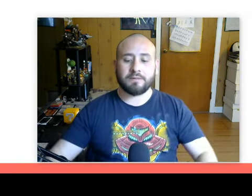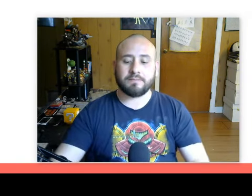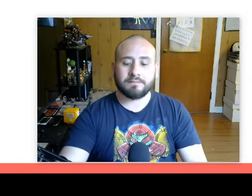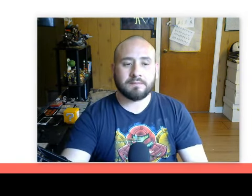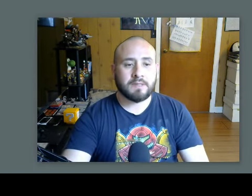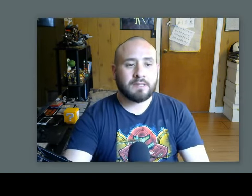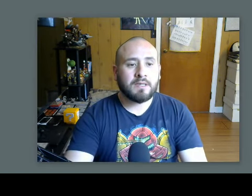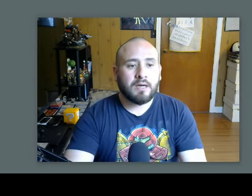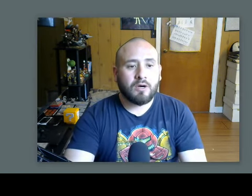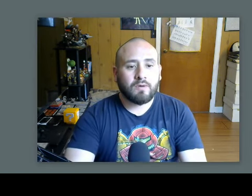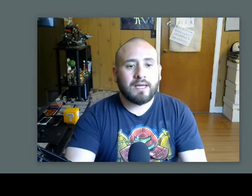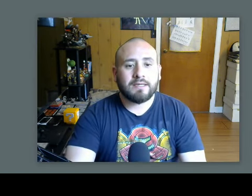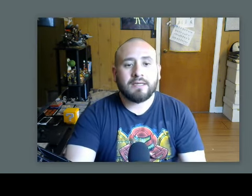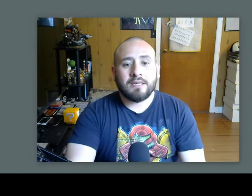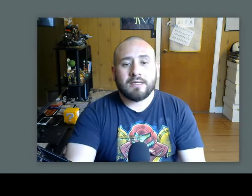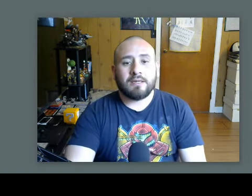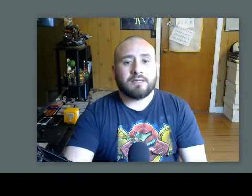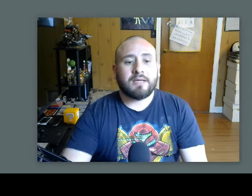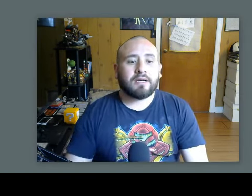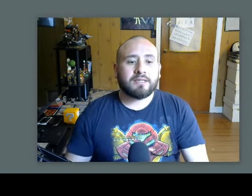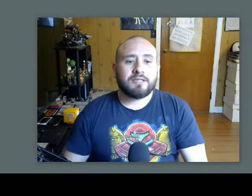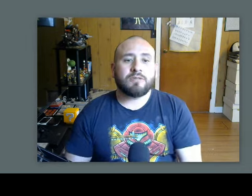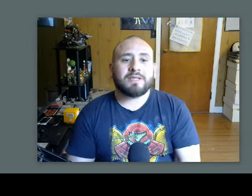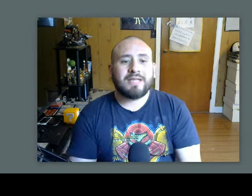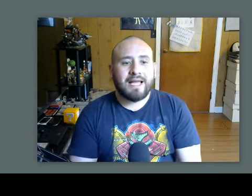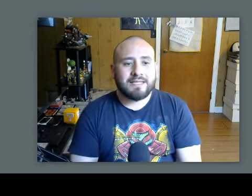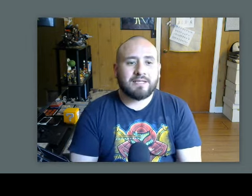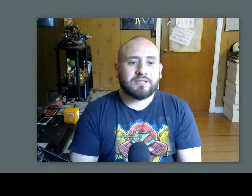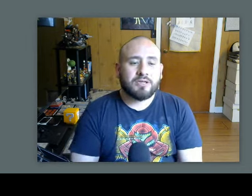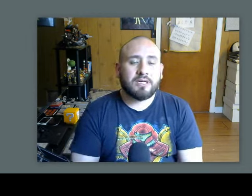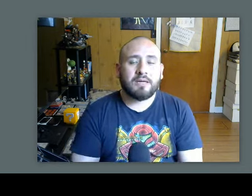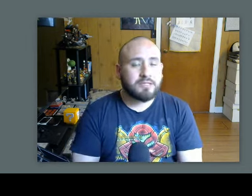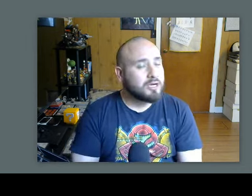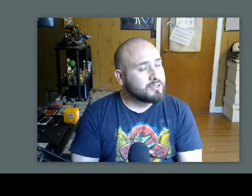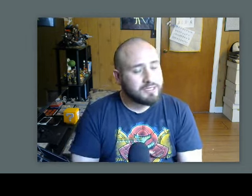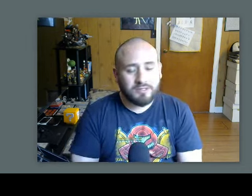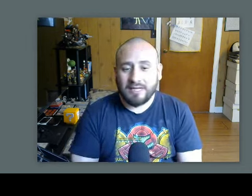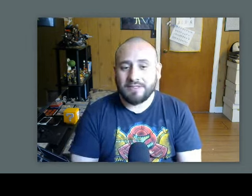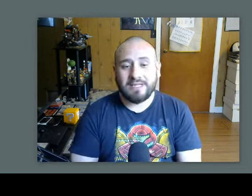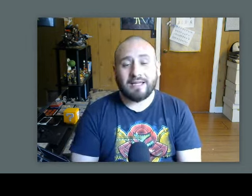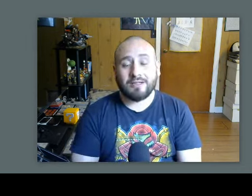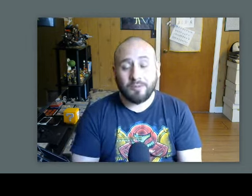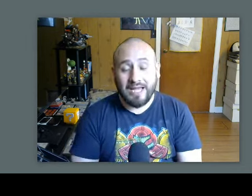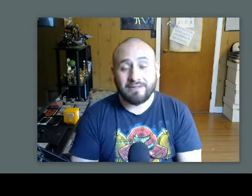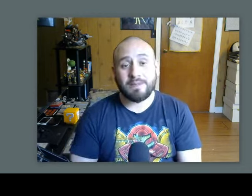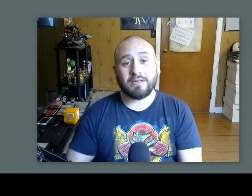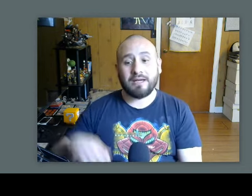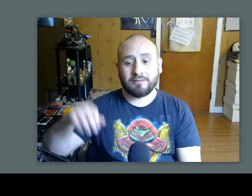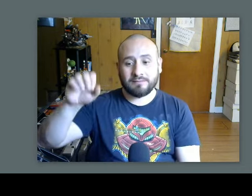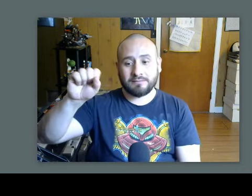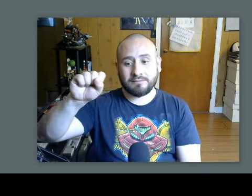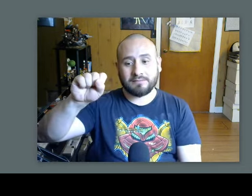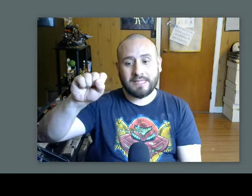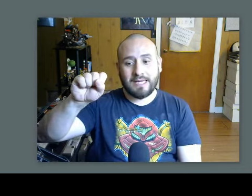Good. All right. Now I'm going to teach you about snacks and dessert. I'm sorry, there is no sign for snack. We have to spell it